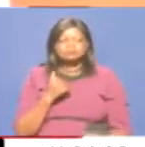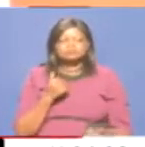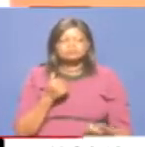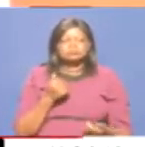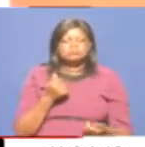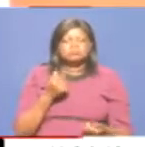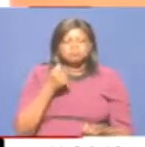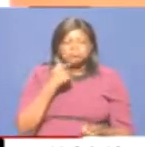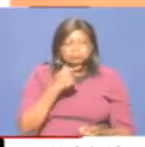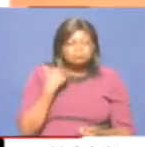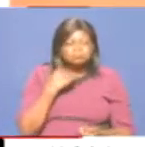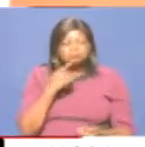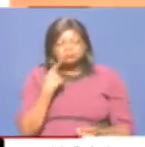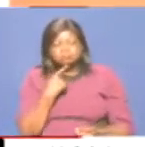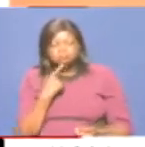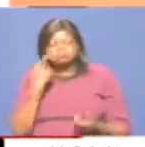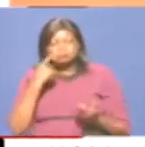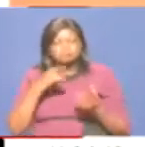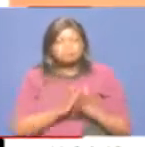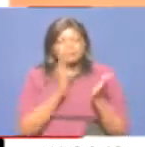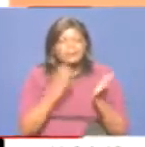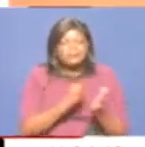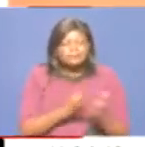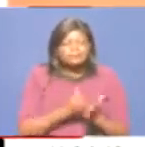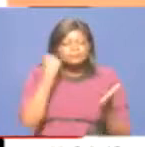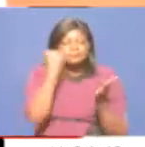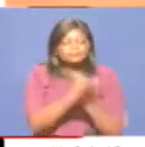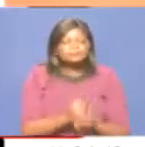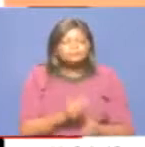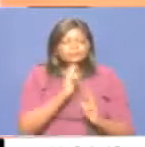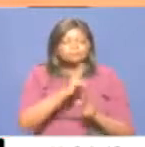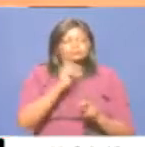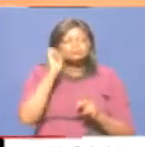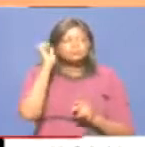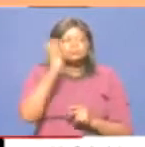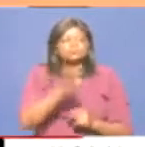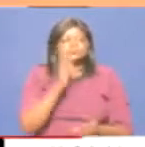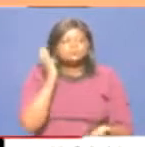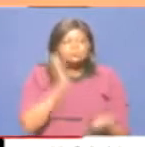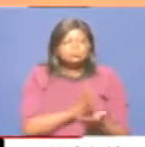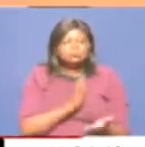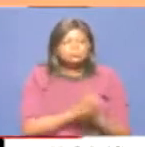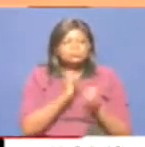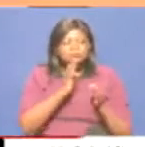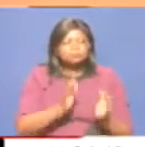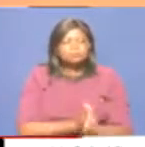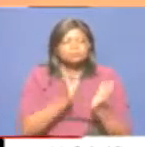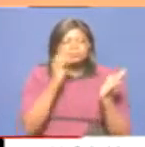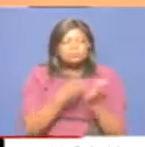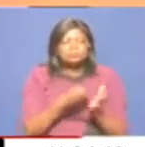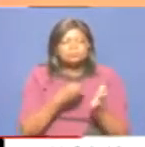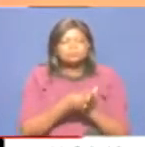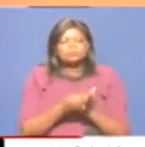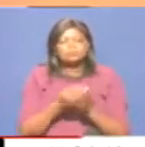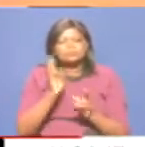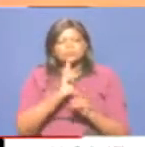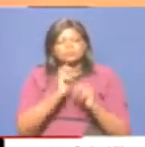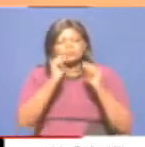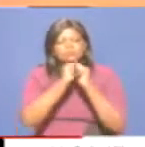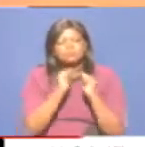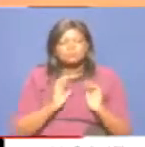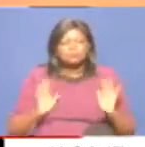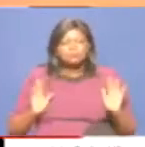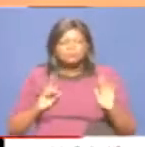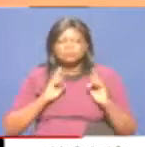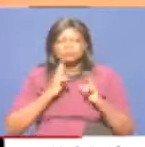Article 229, the audit report shall confirm whether public money has been used lawfully. That is the only report that we